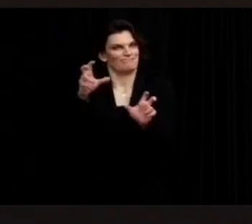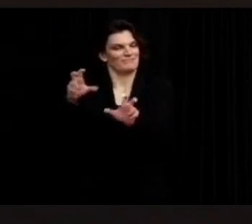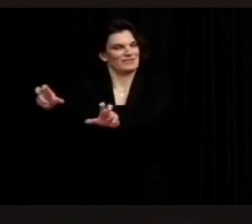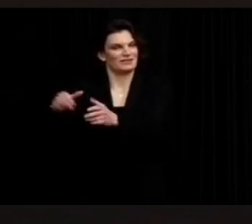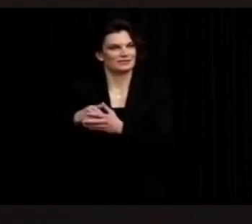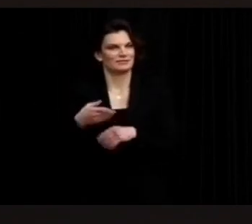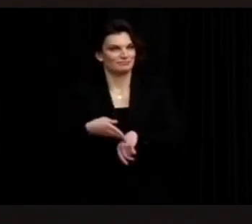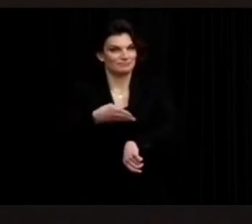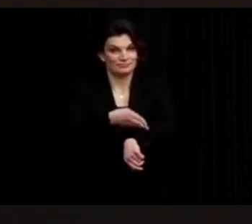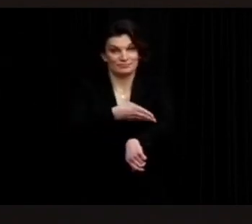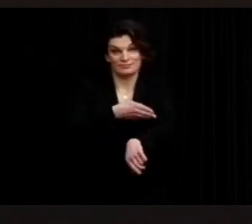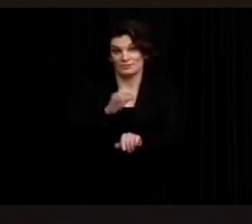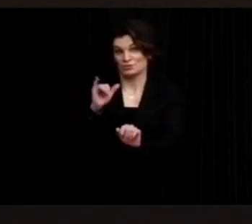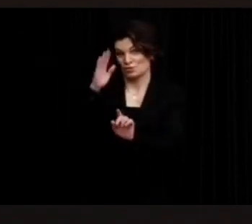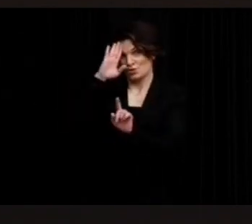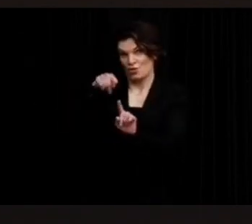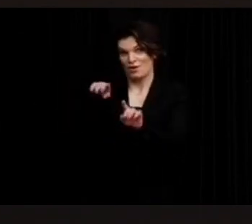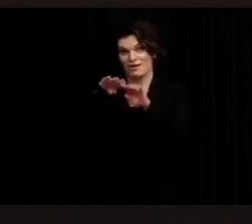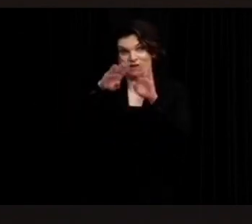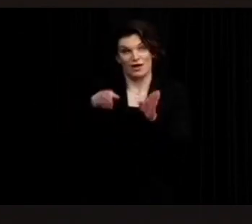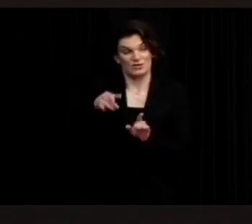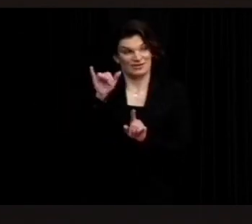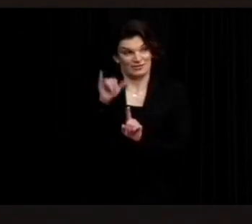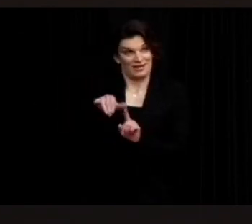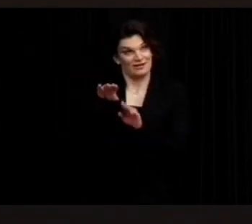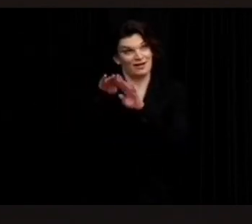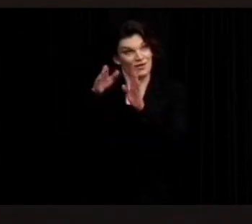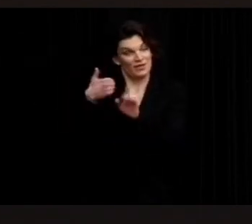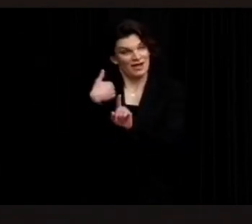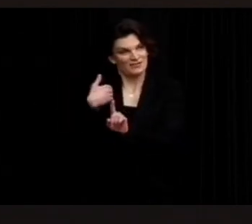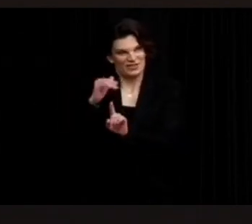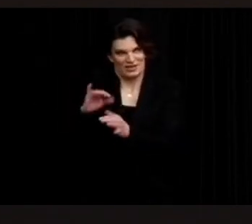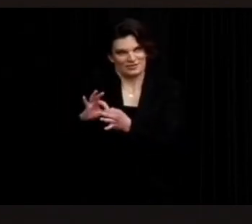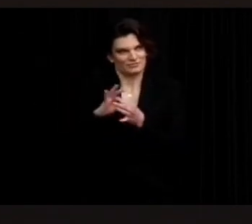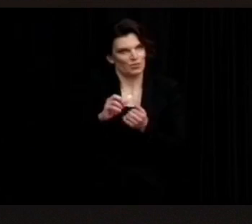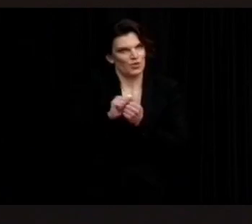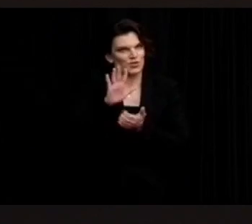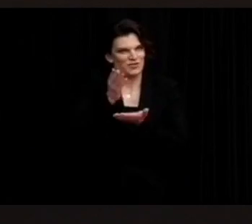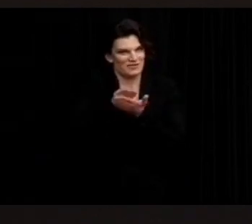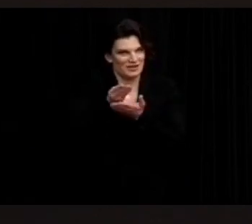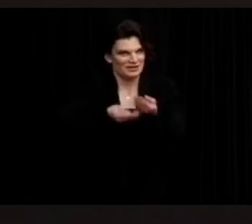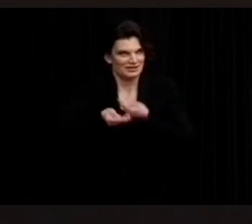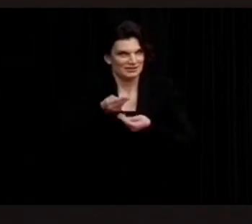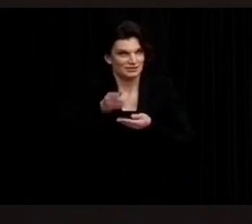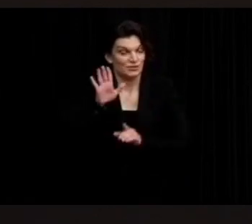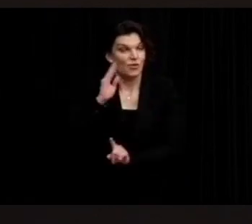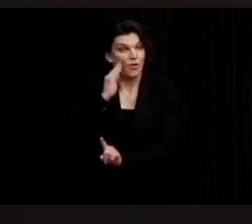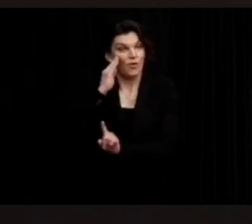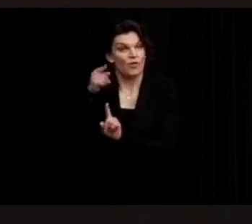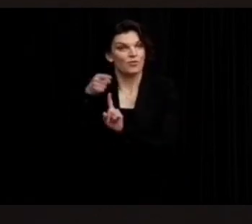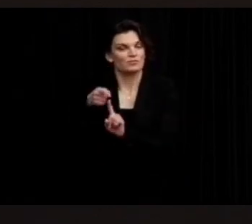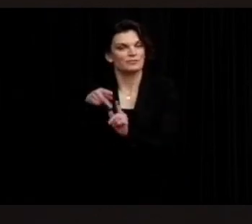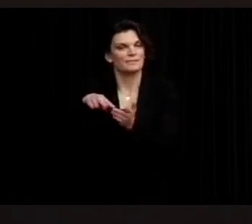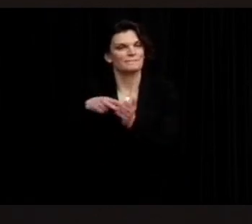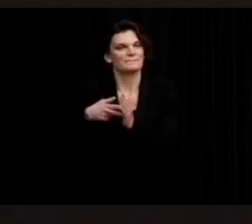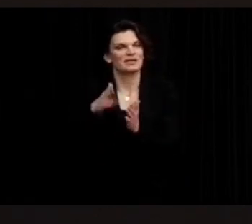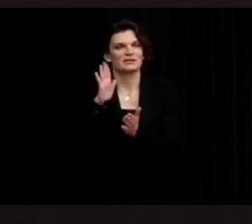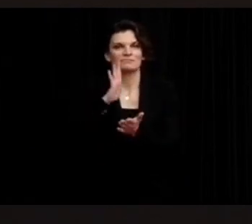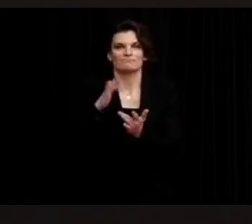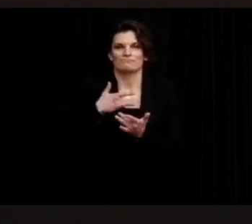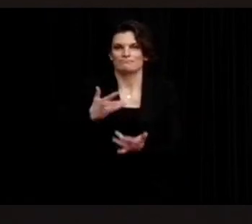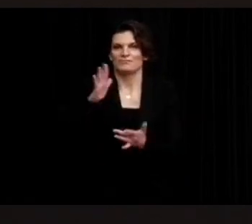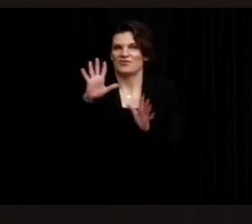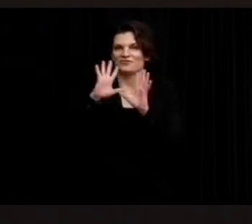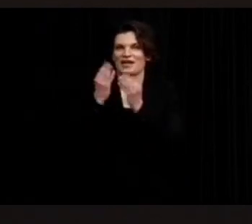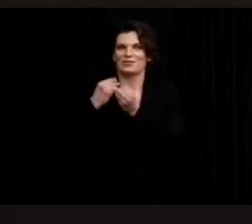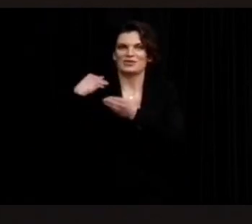an inextricable connection to your finances. A home is often the cornerstone of generational wealth,